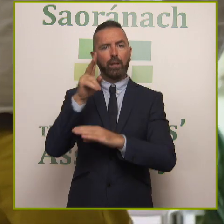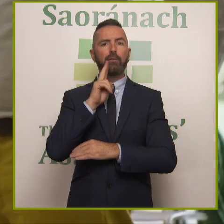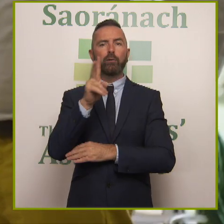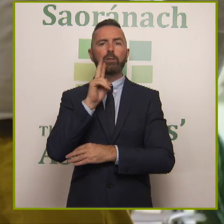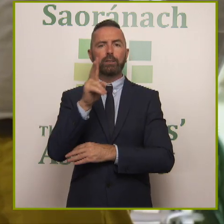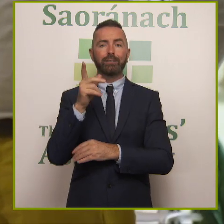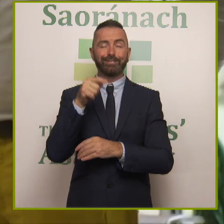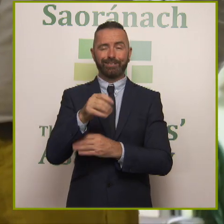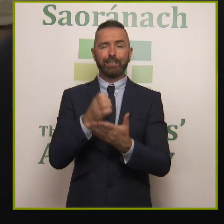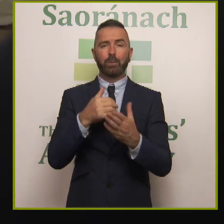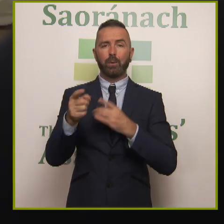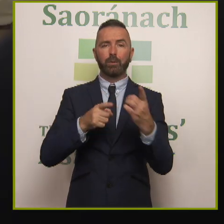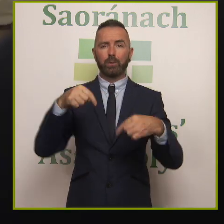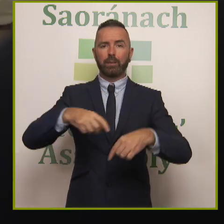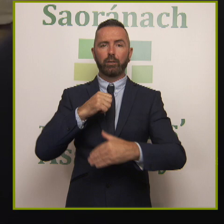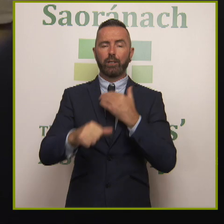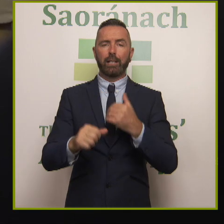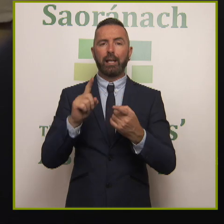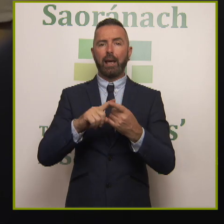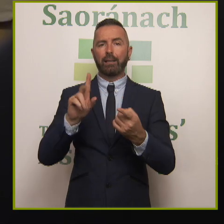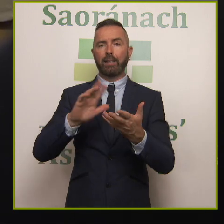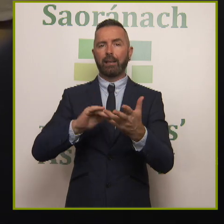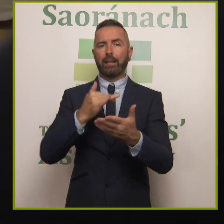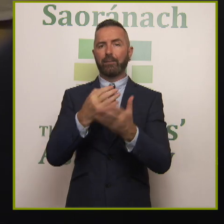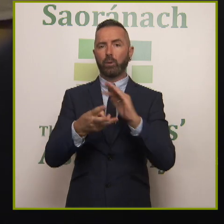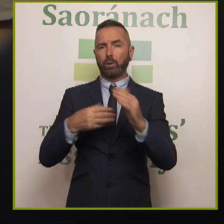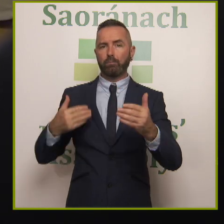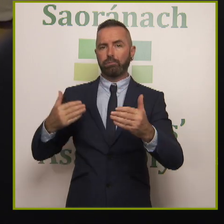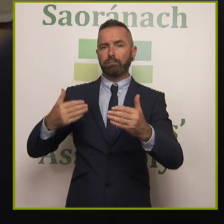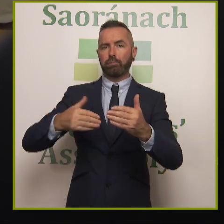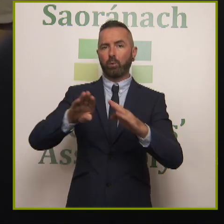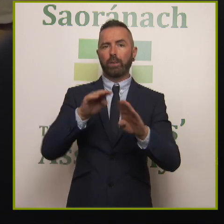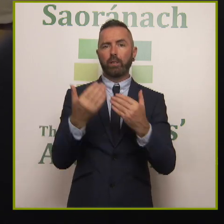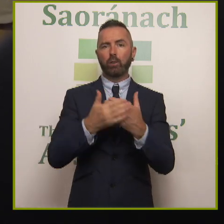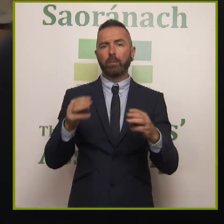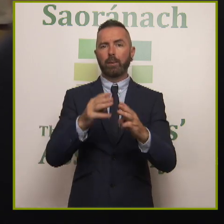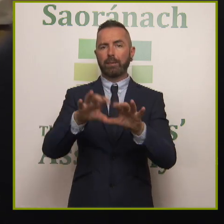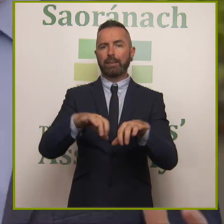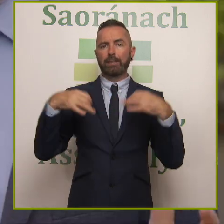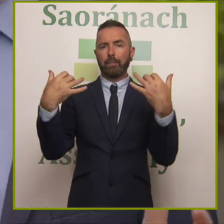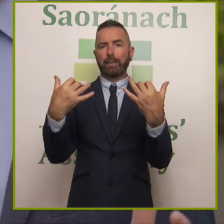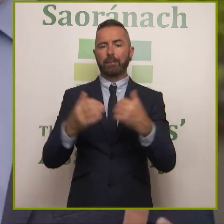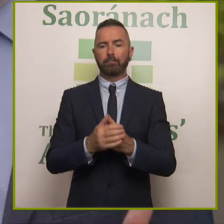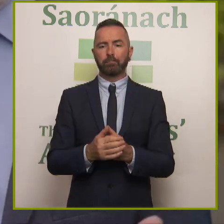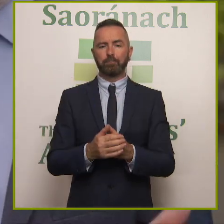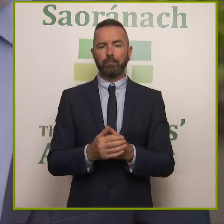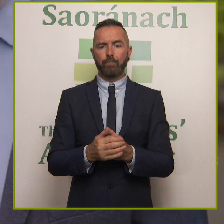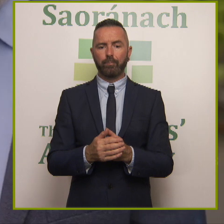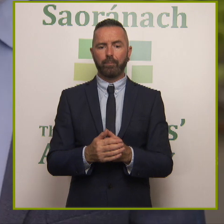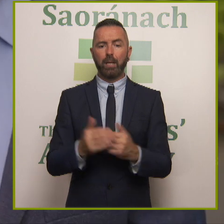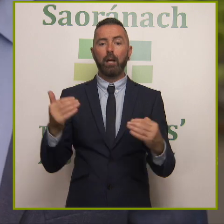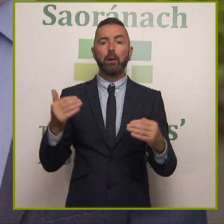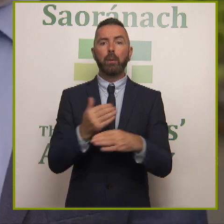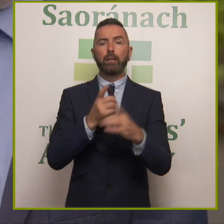what's being done here today and over the last number of weeks with the Children and Young People's Assembly. And by doing that, we take on board